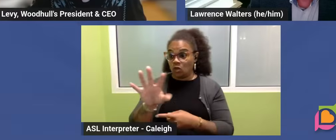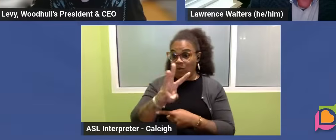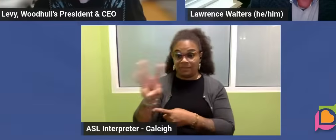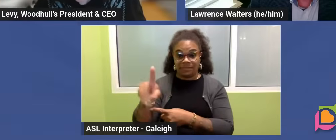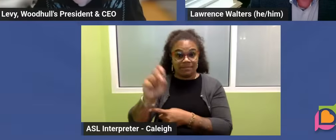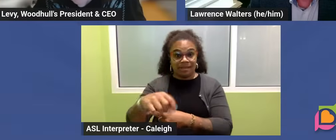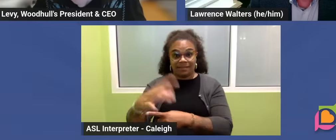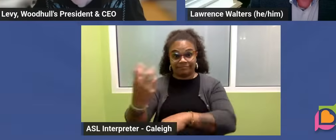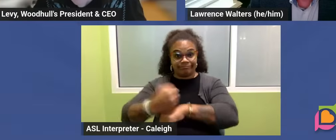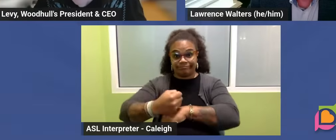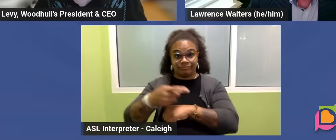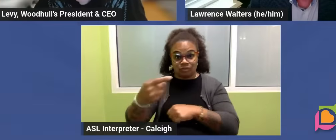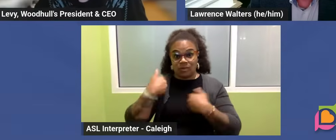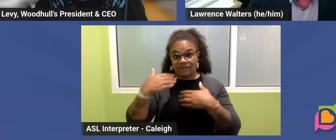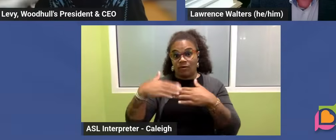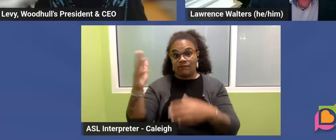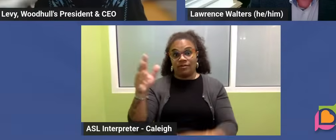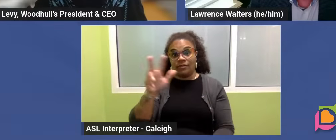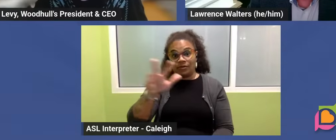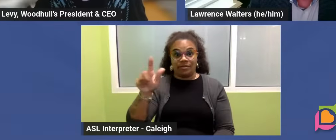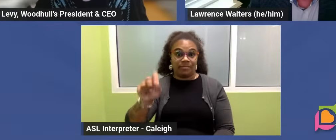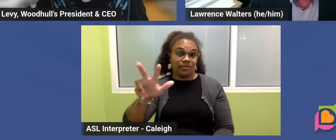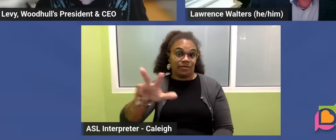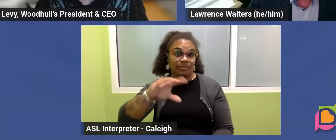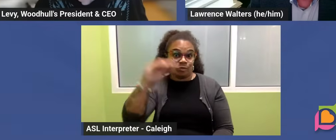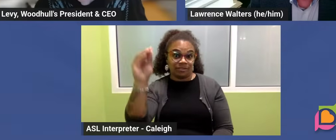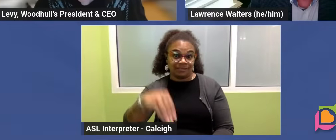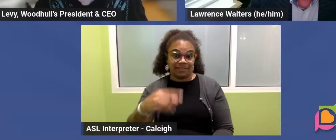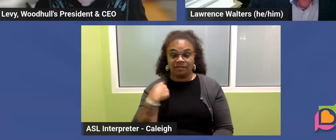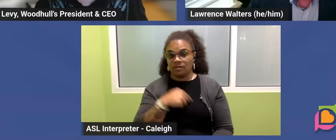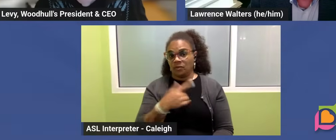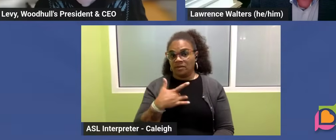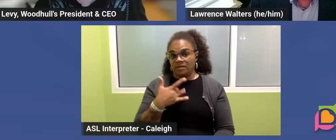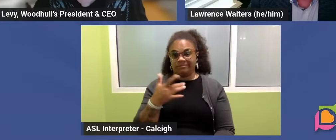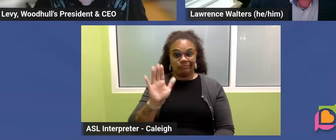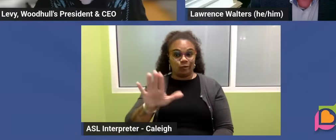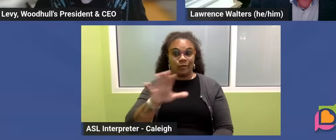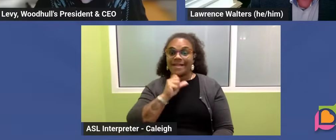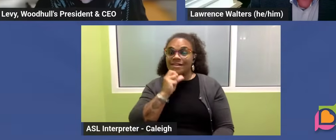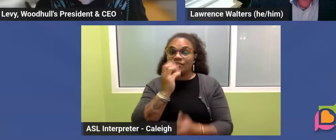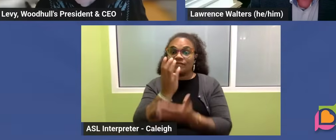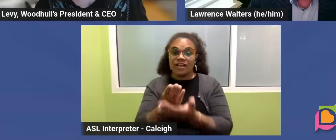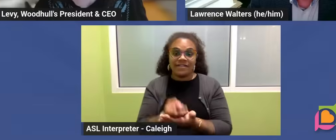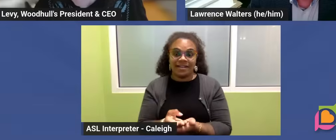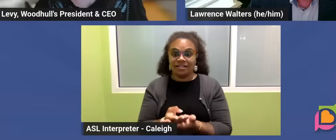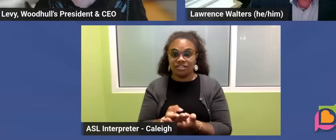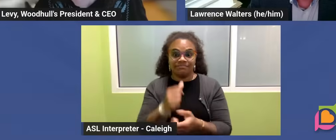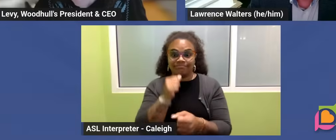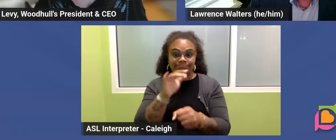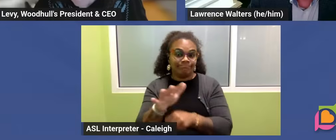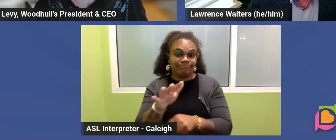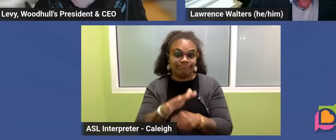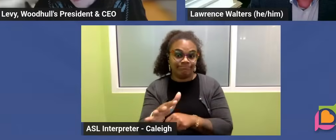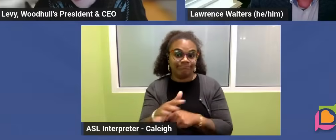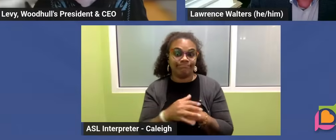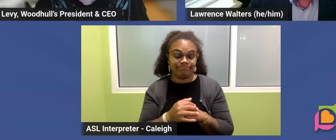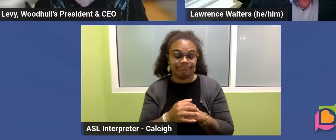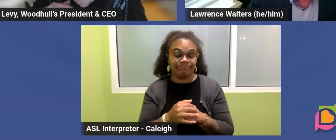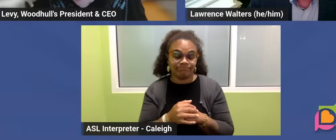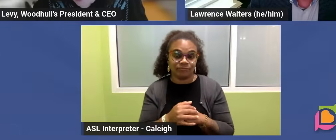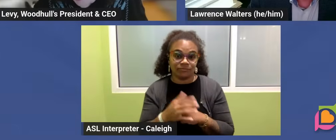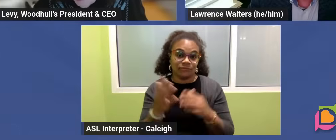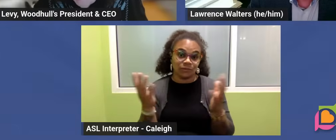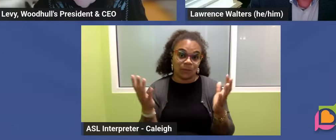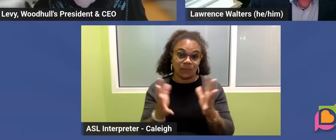more than 33 1/3%, and we don't think that your age verification is sufficient.